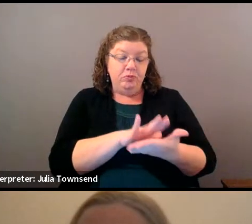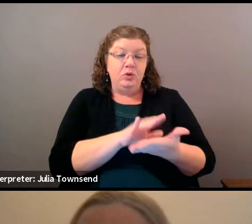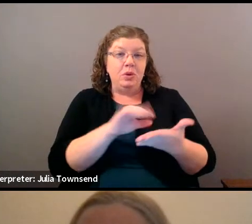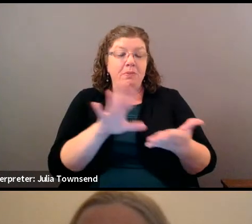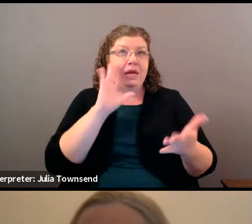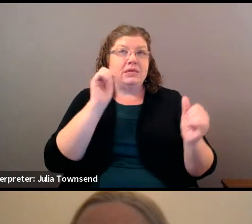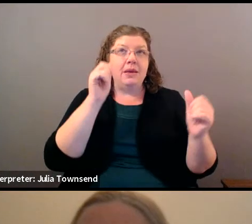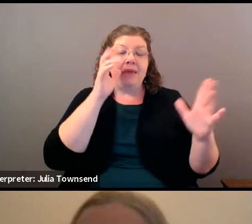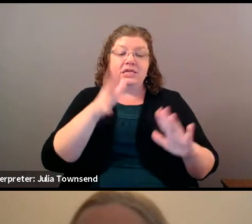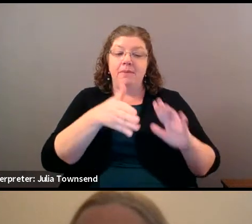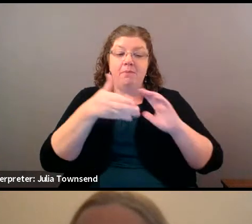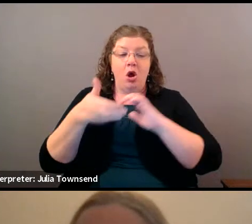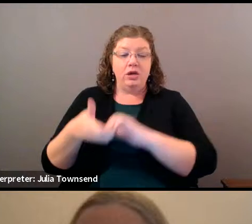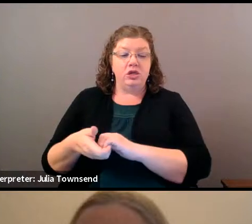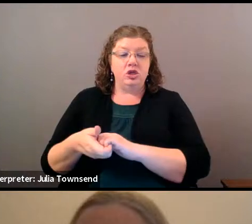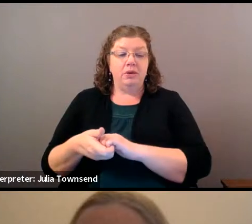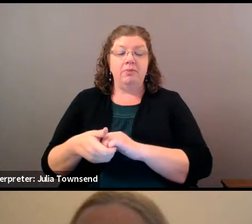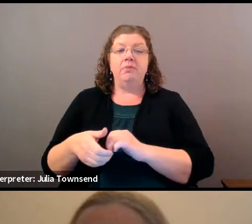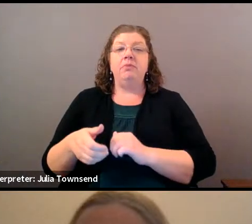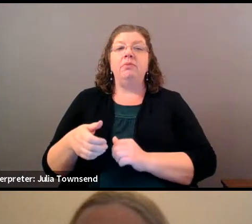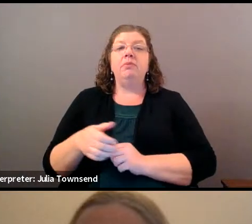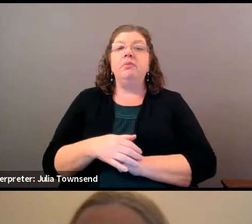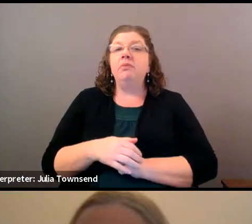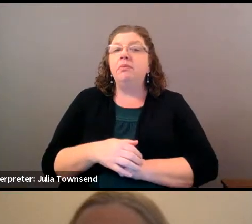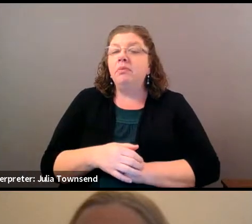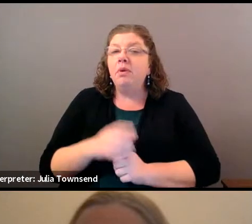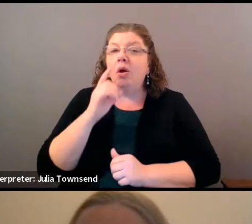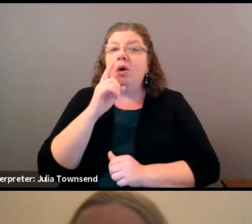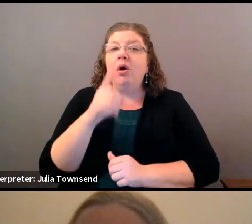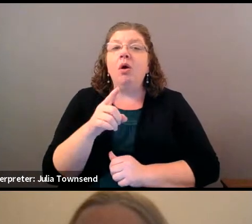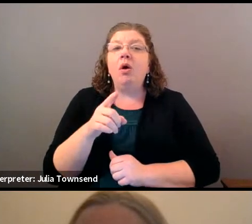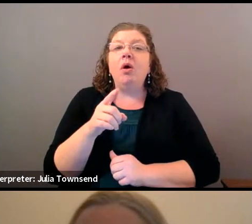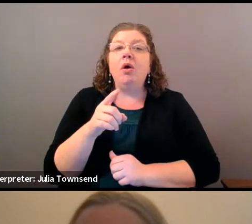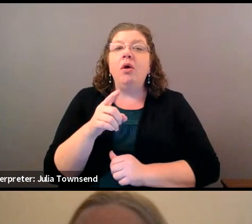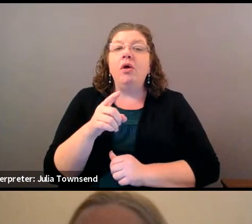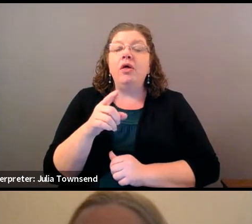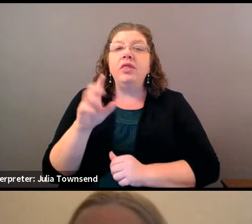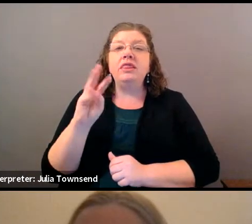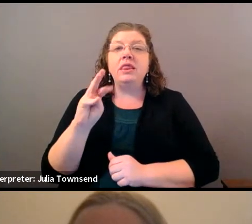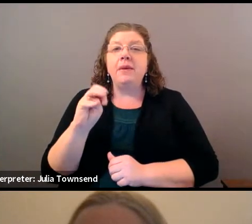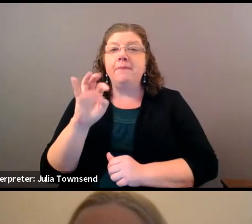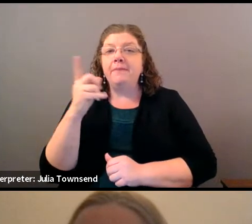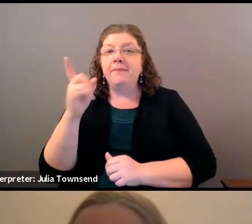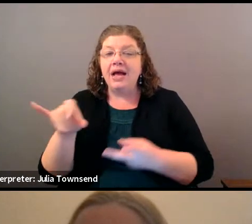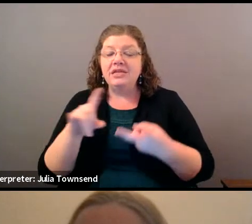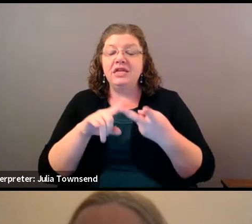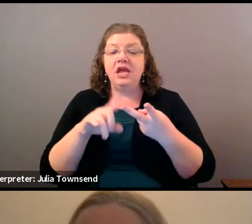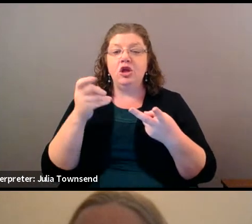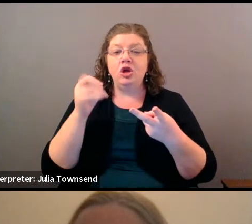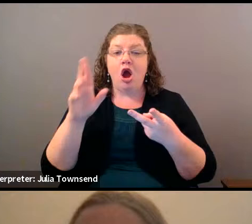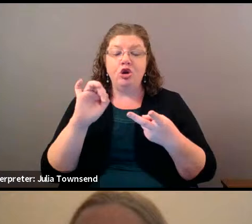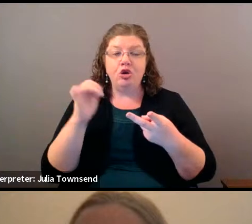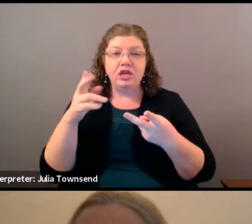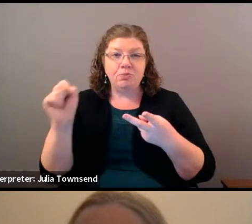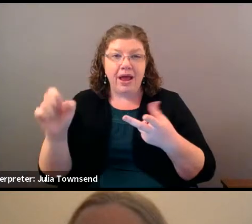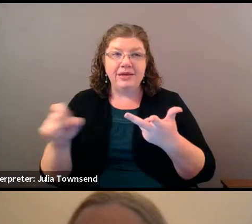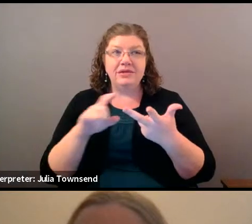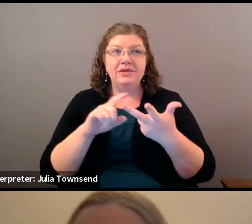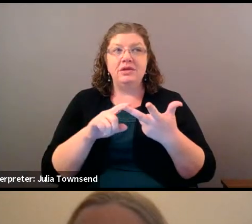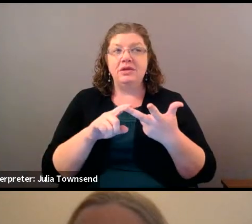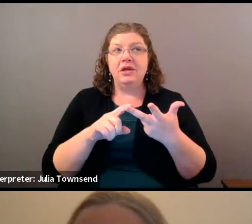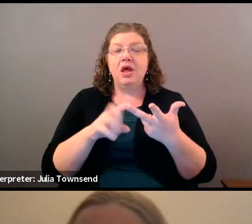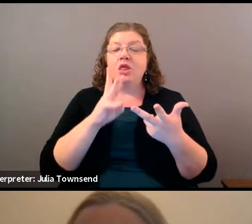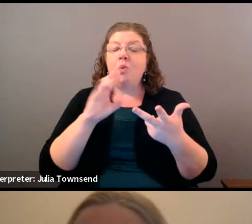partnerships are Camp Whittier up on the 154, the Moxie, the Condor Express, the Watershed